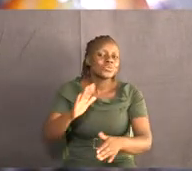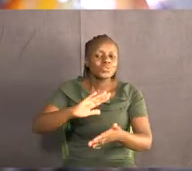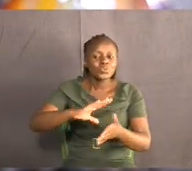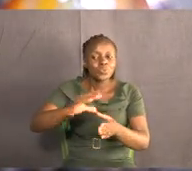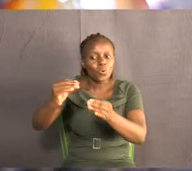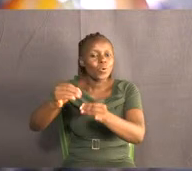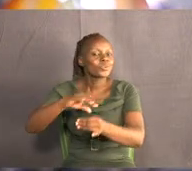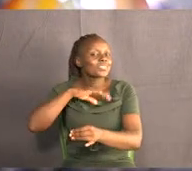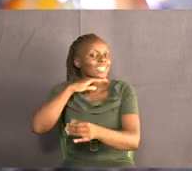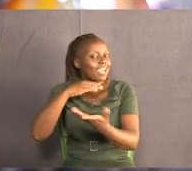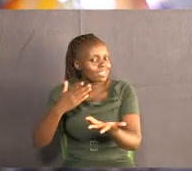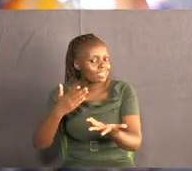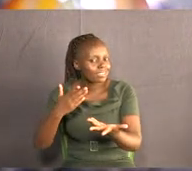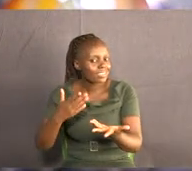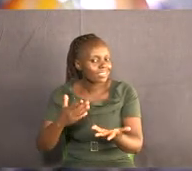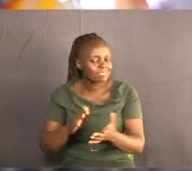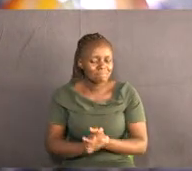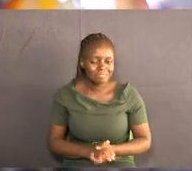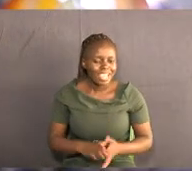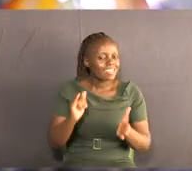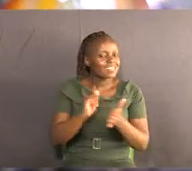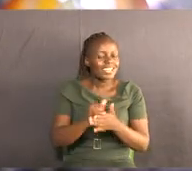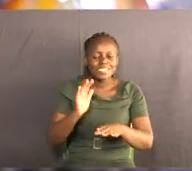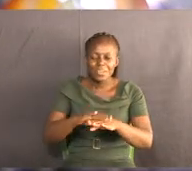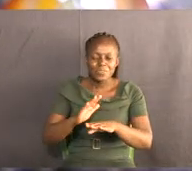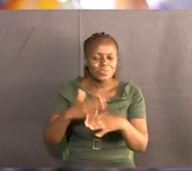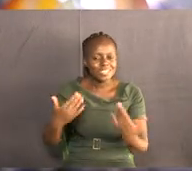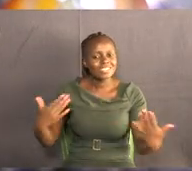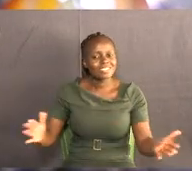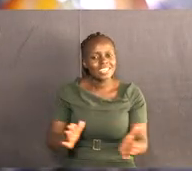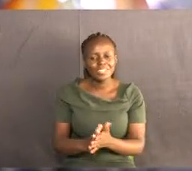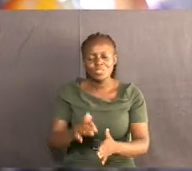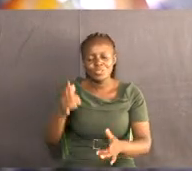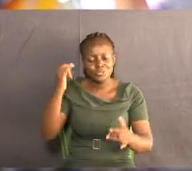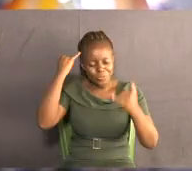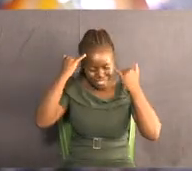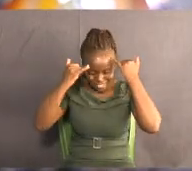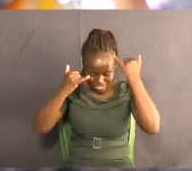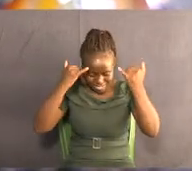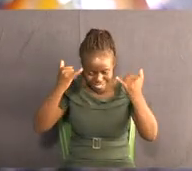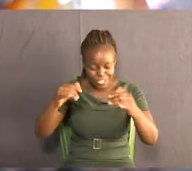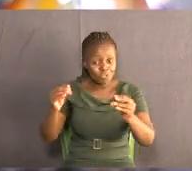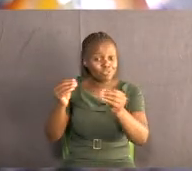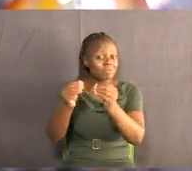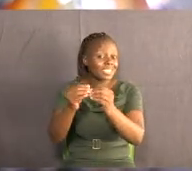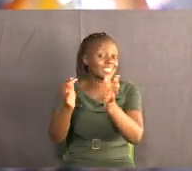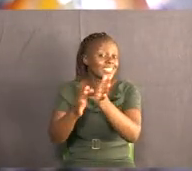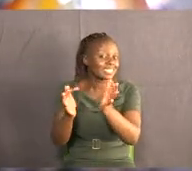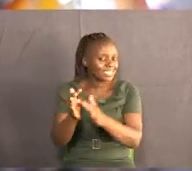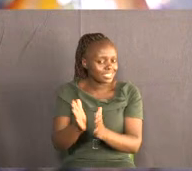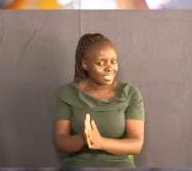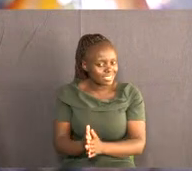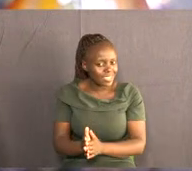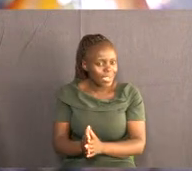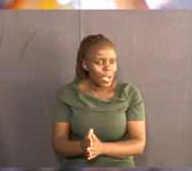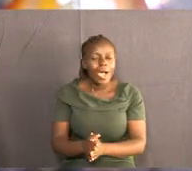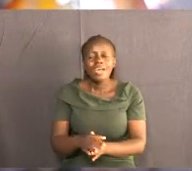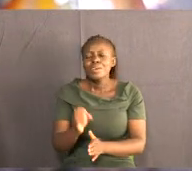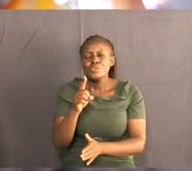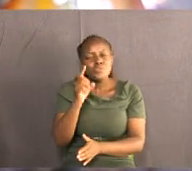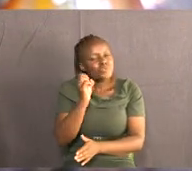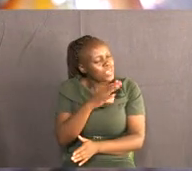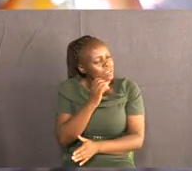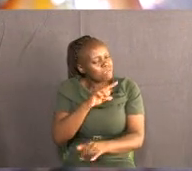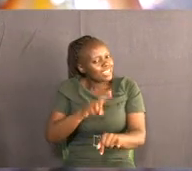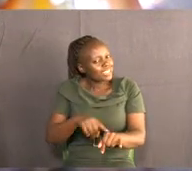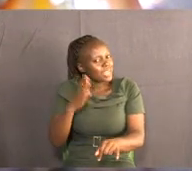to meet Christ Jesus. It's a good thing for the believers. It's a scary thing for the non-believers. And it challenges